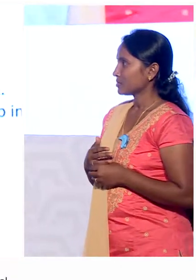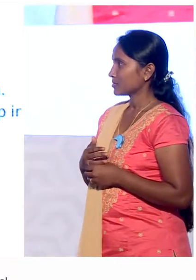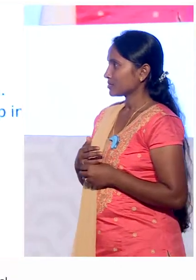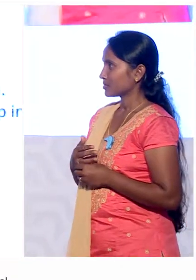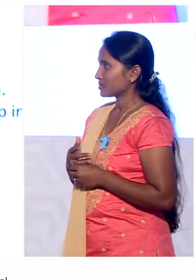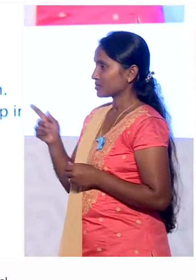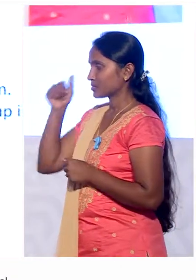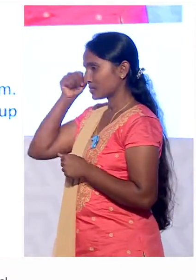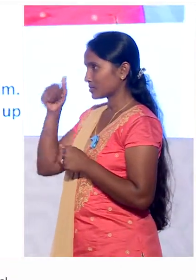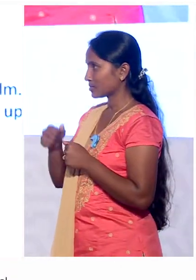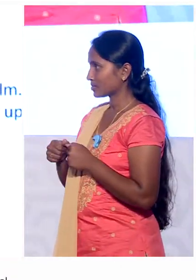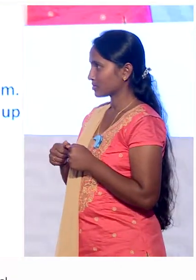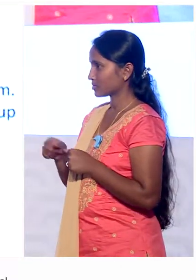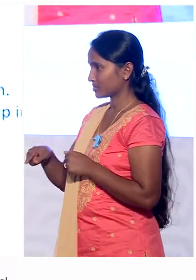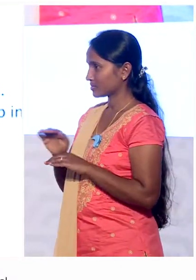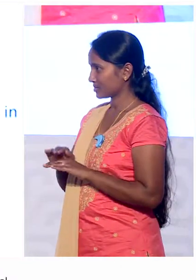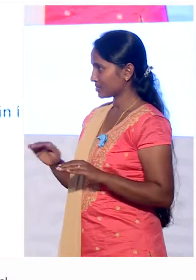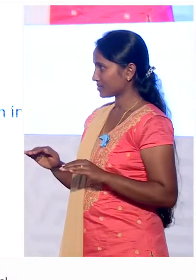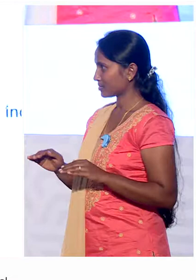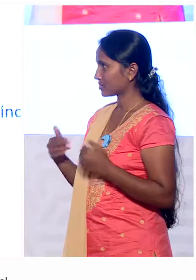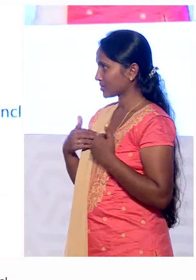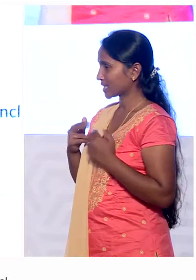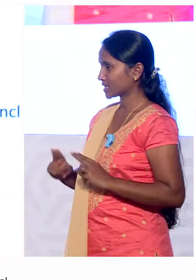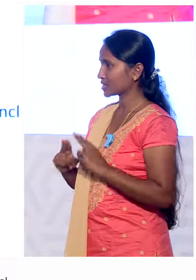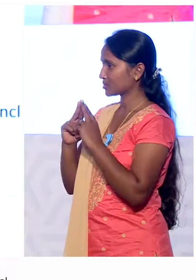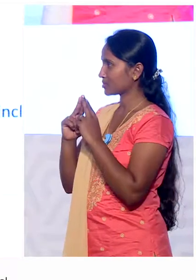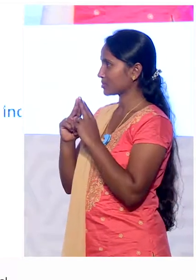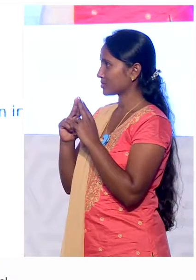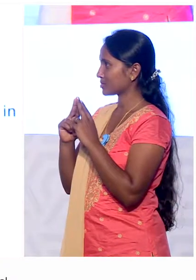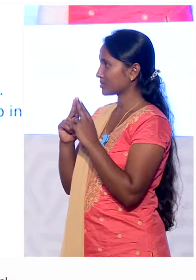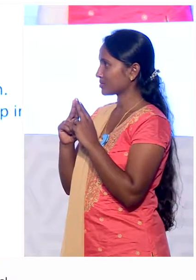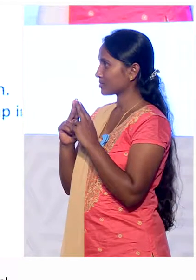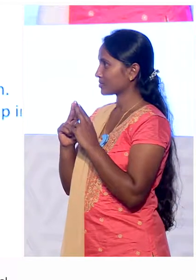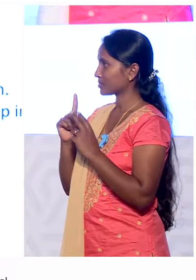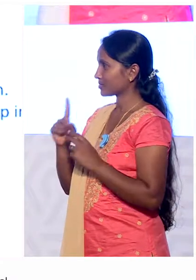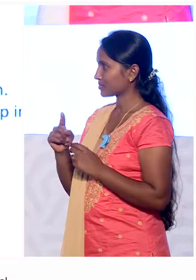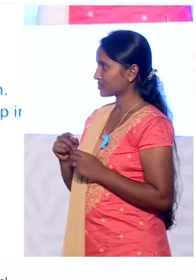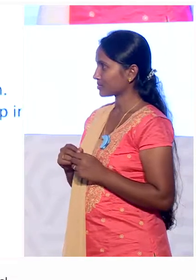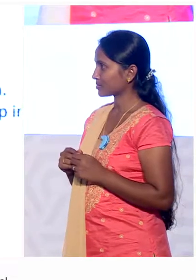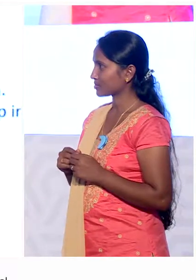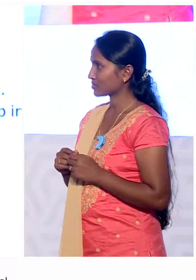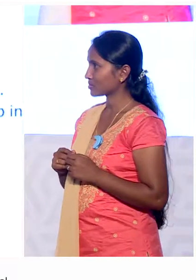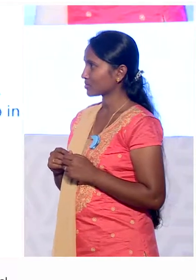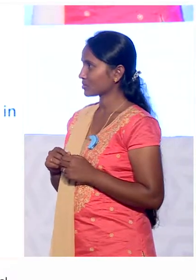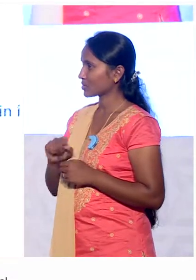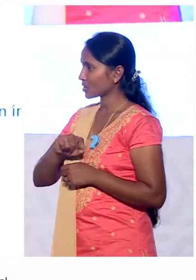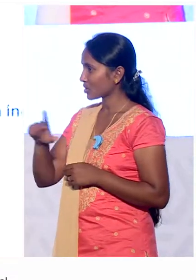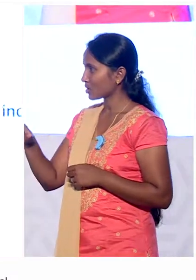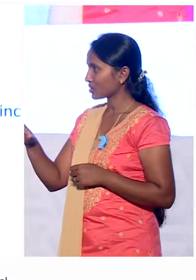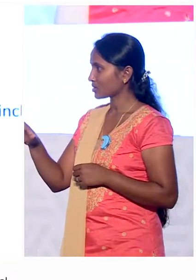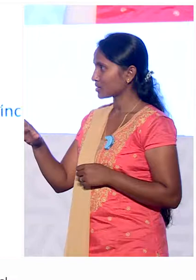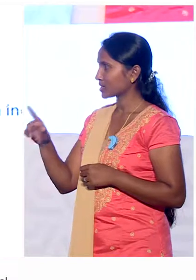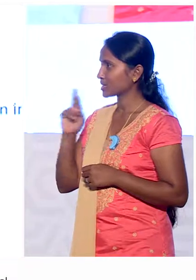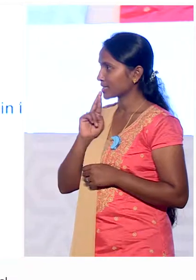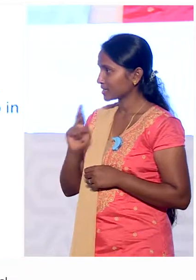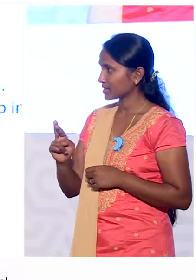I remembered that these kids had a special brilliance. This had stayed in my mind, that they were all